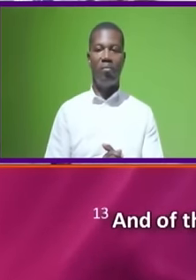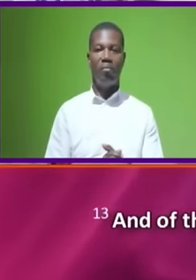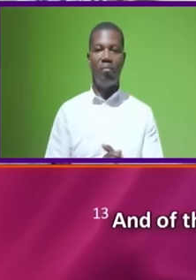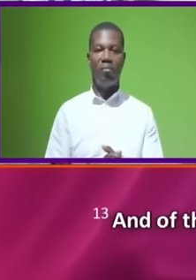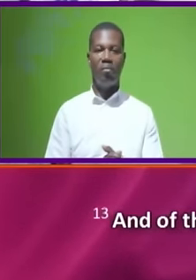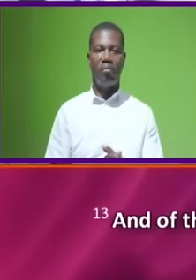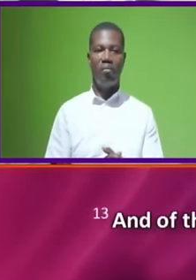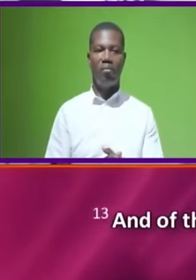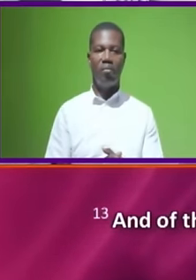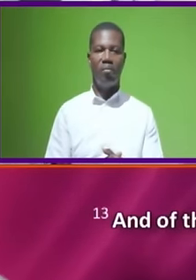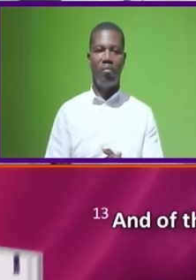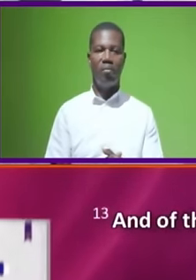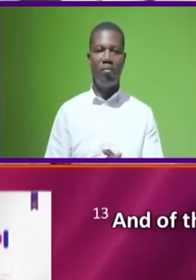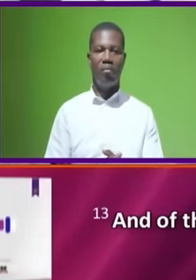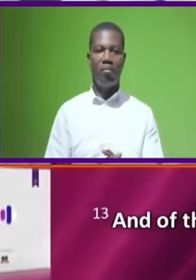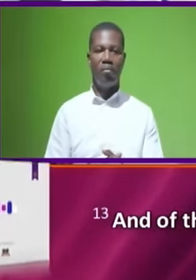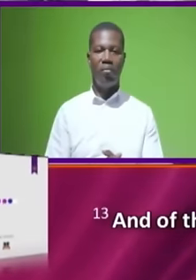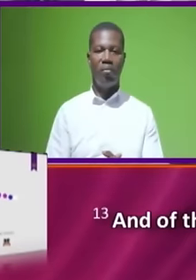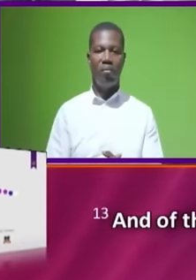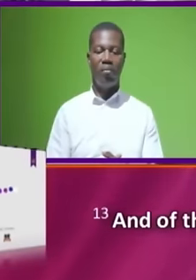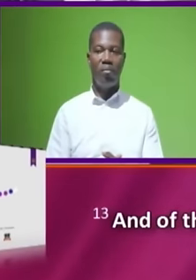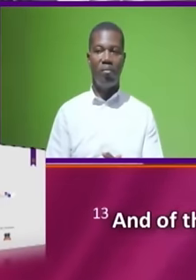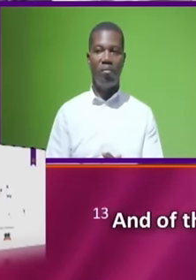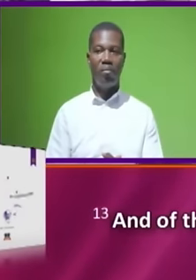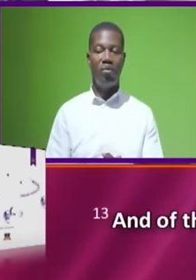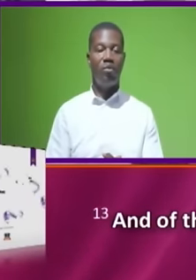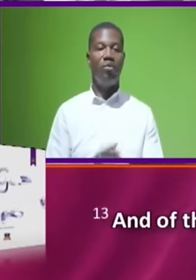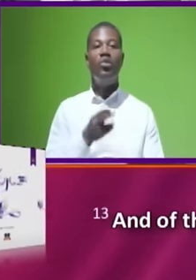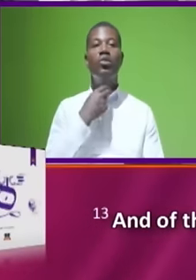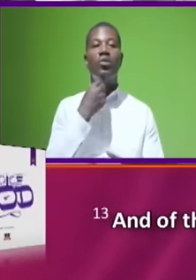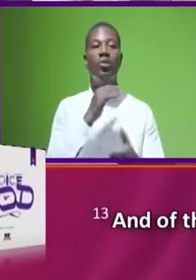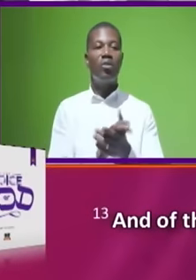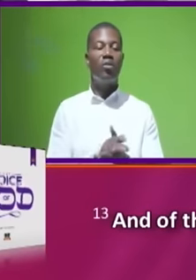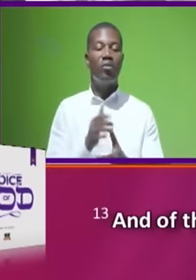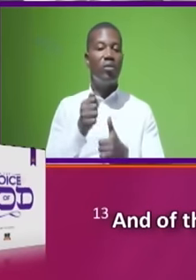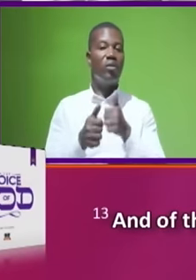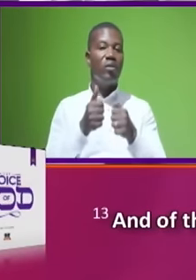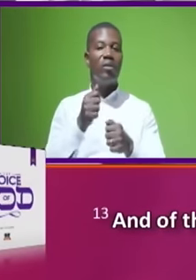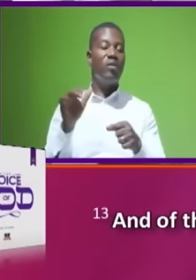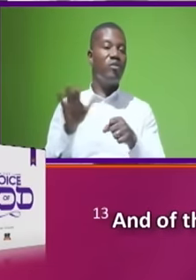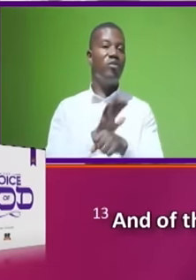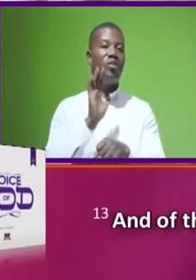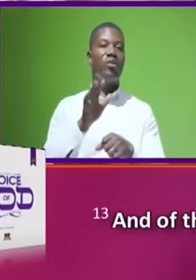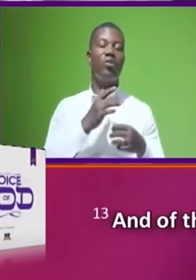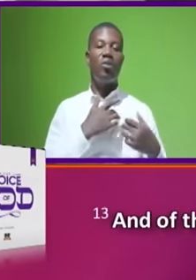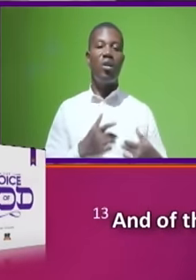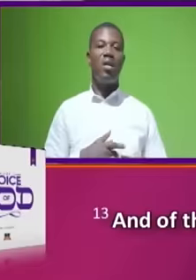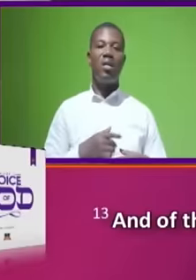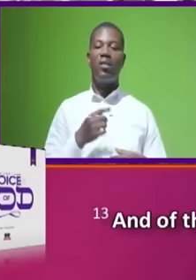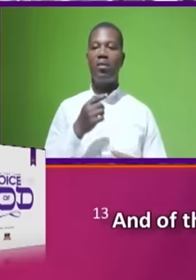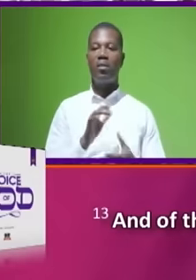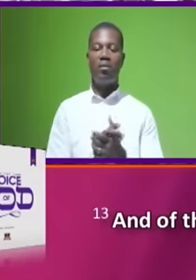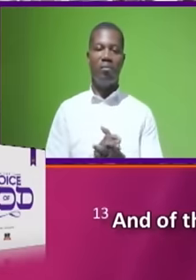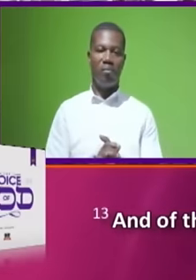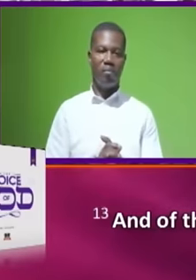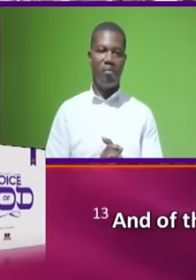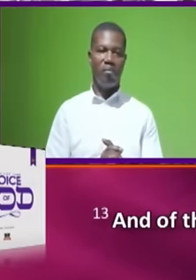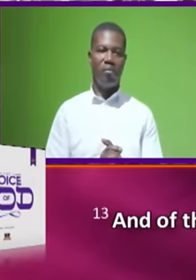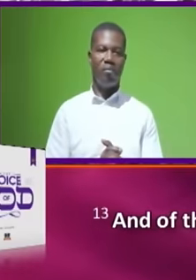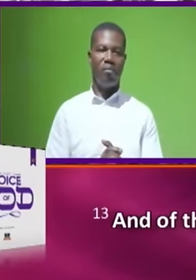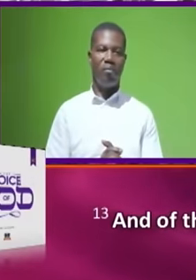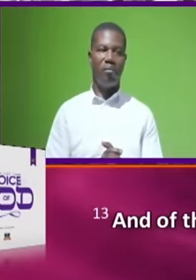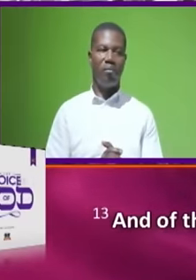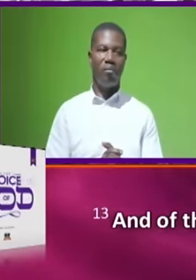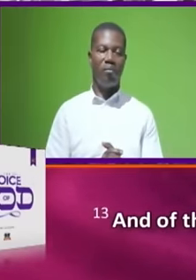nation see you? So for our nation magnifies the dear shower no mumma. And a pastor whose buka cavity is filled